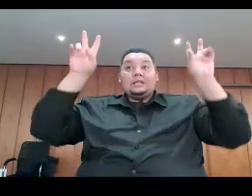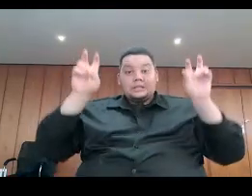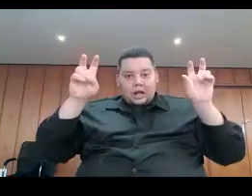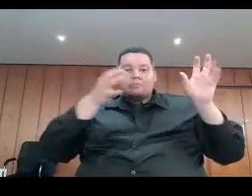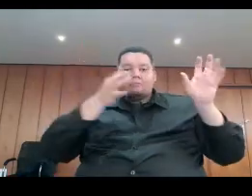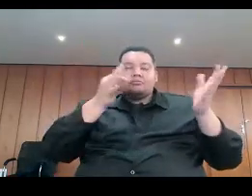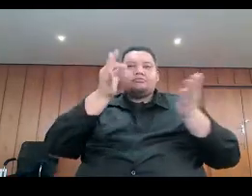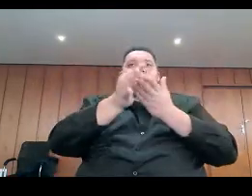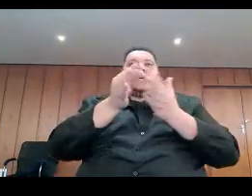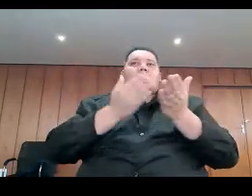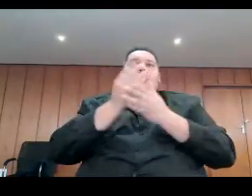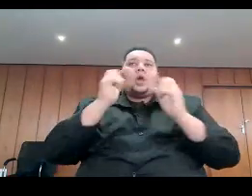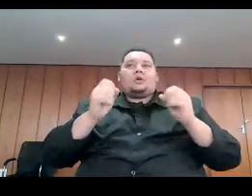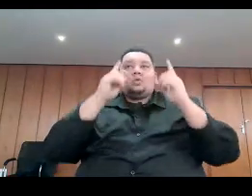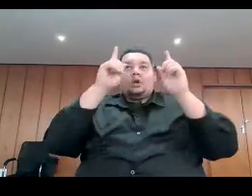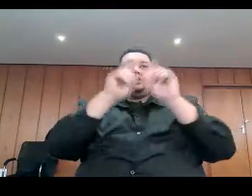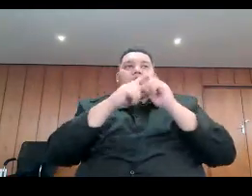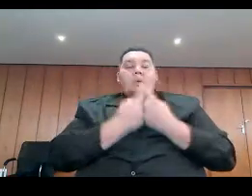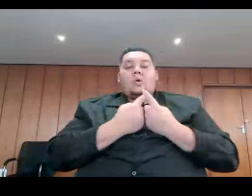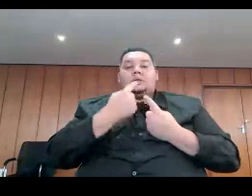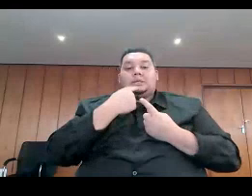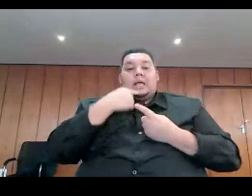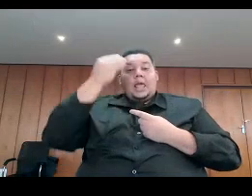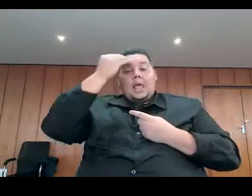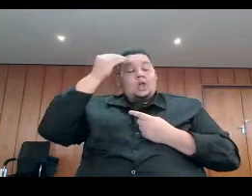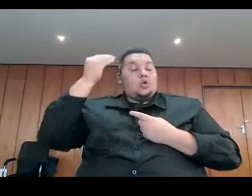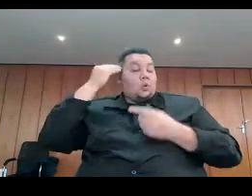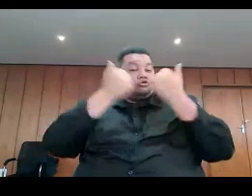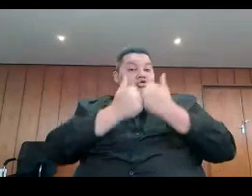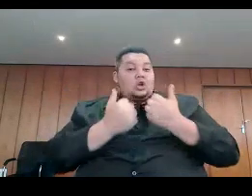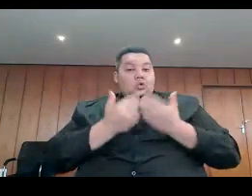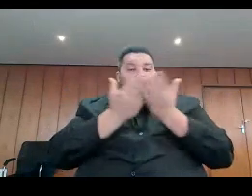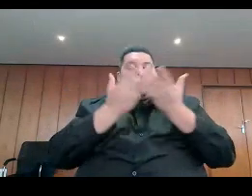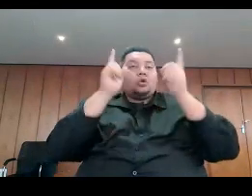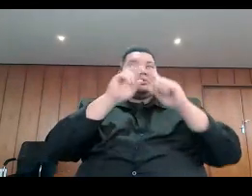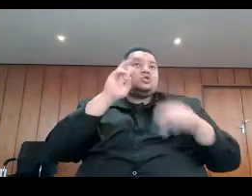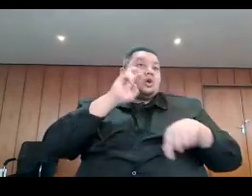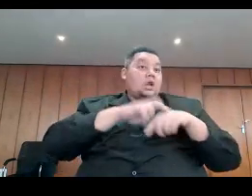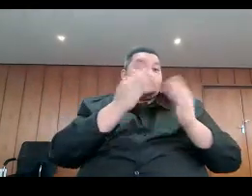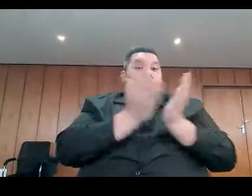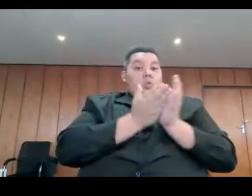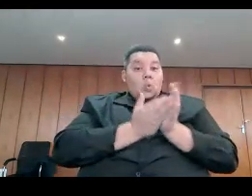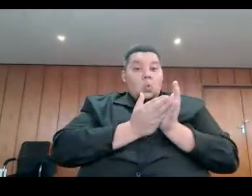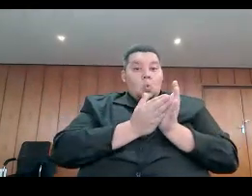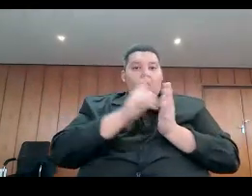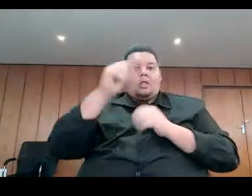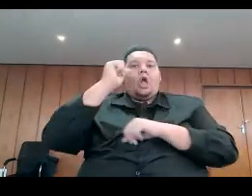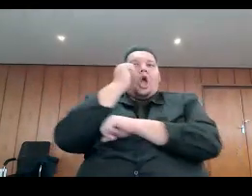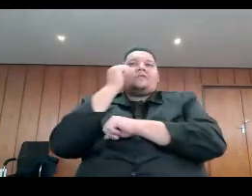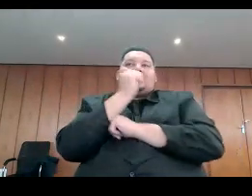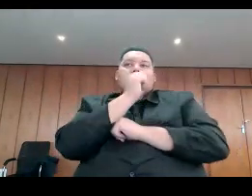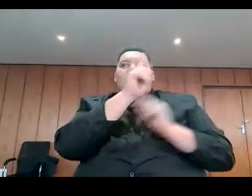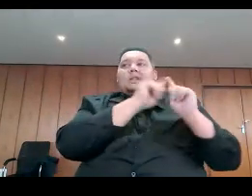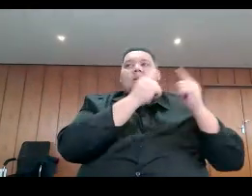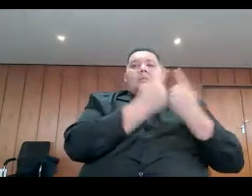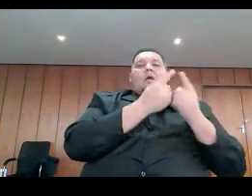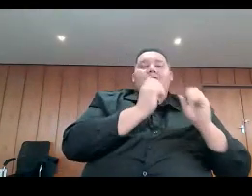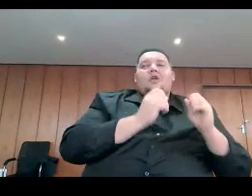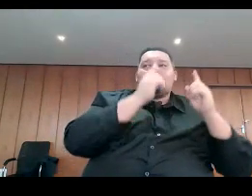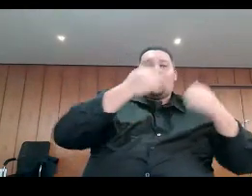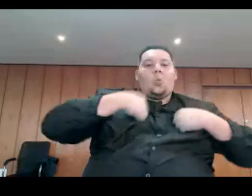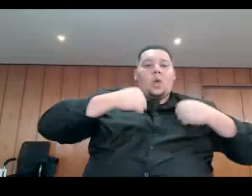education fraternity is that intellectually challenged schools or special needs schools are the orphans of the Department of Education. We are the